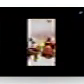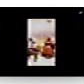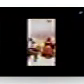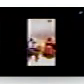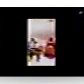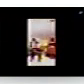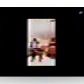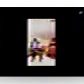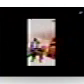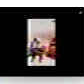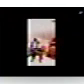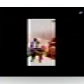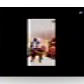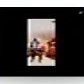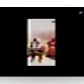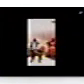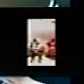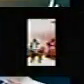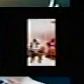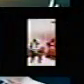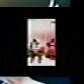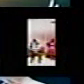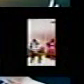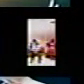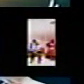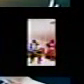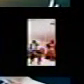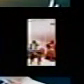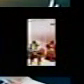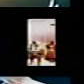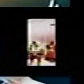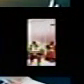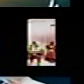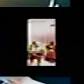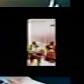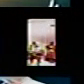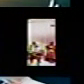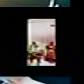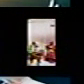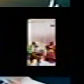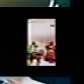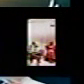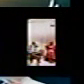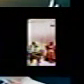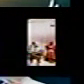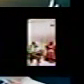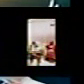miracle, multiple miracles upon our lives in Jesus' name.